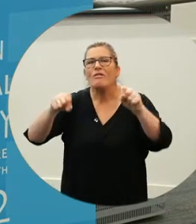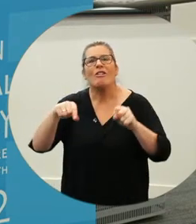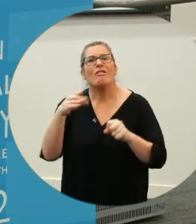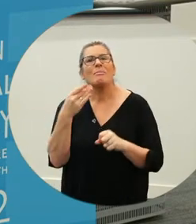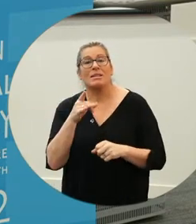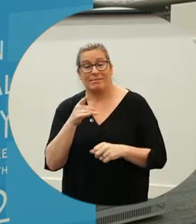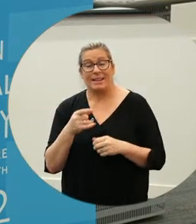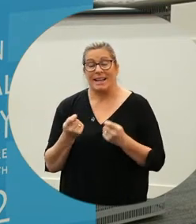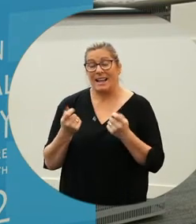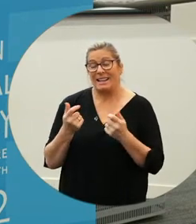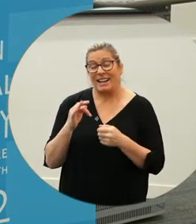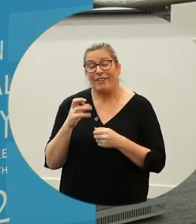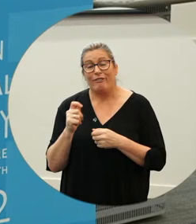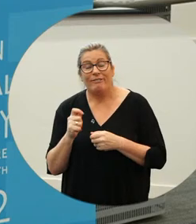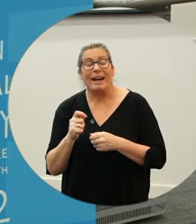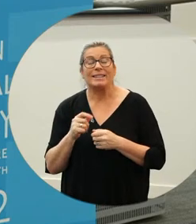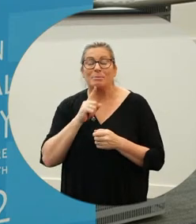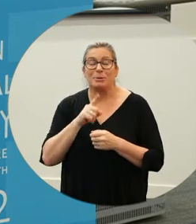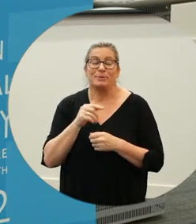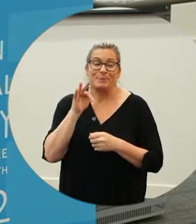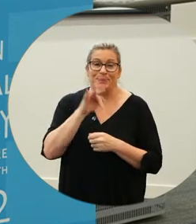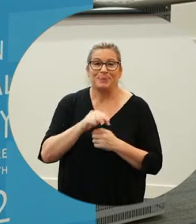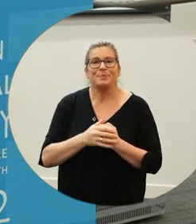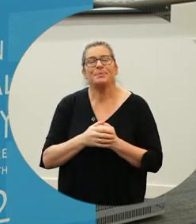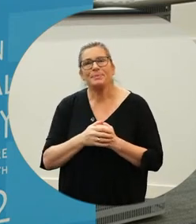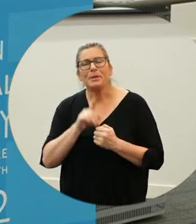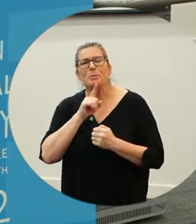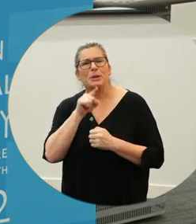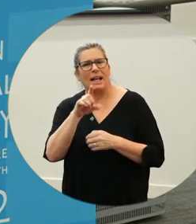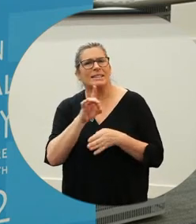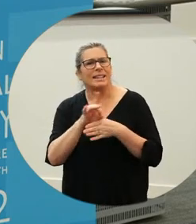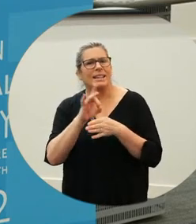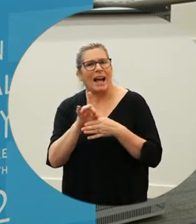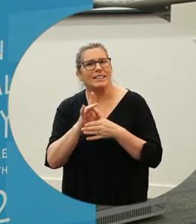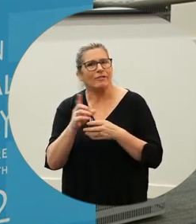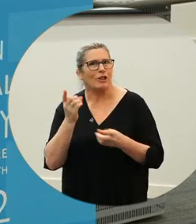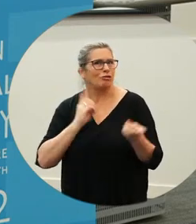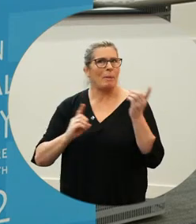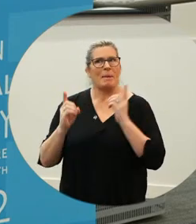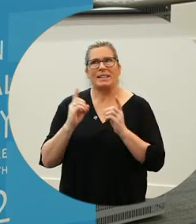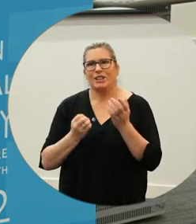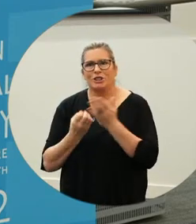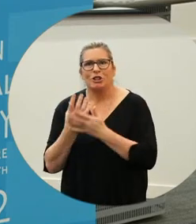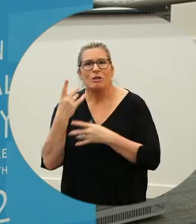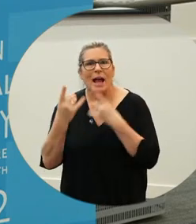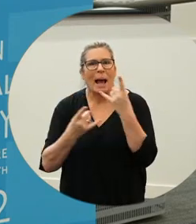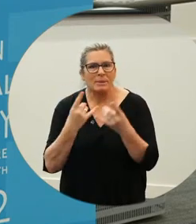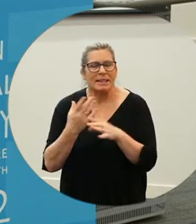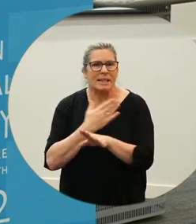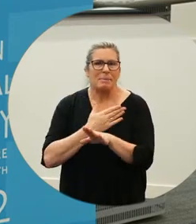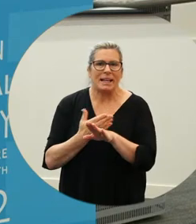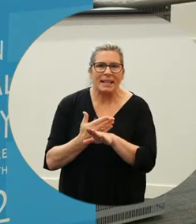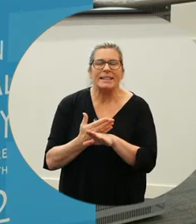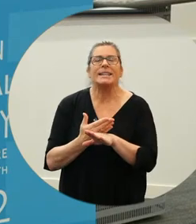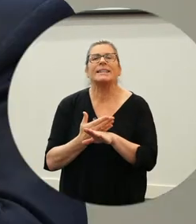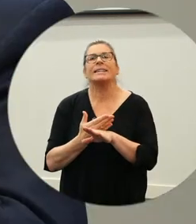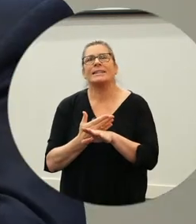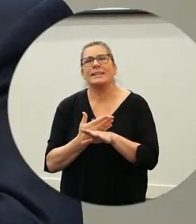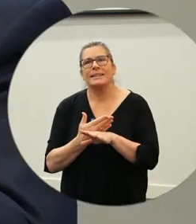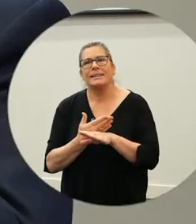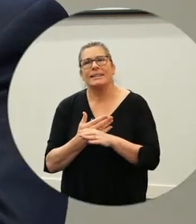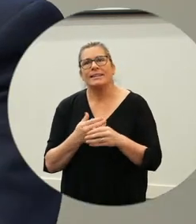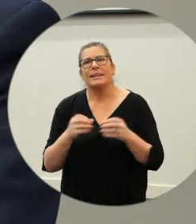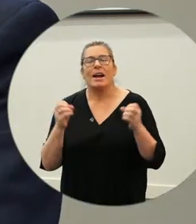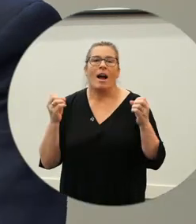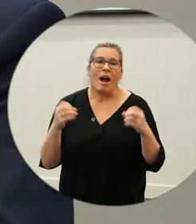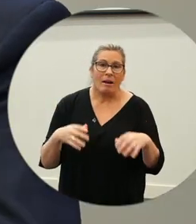that it started in 1925. But that's the sort of the dramatic story at the beginning. Things moved up. Obviously,